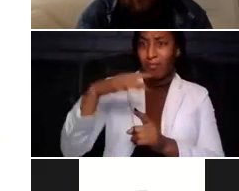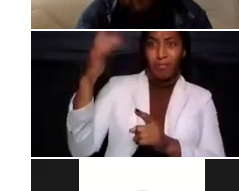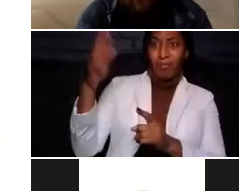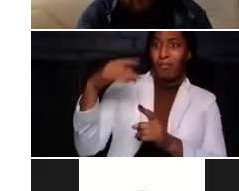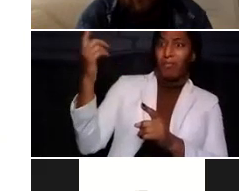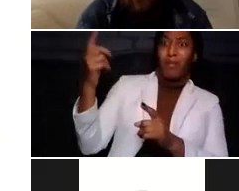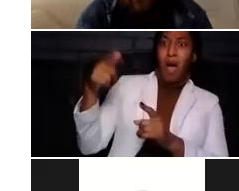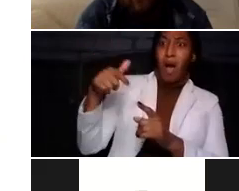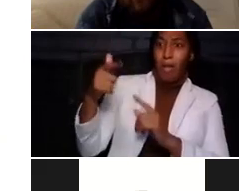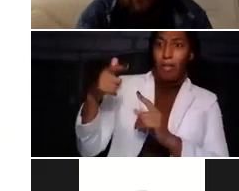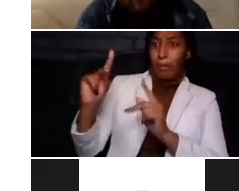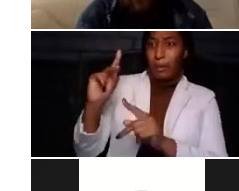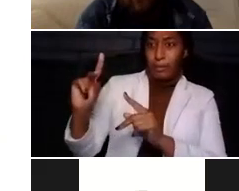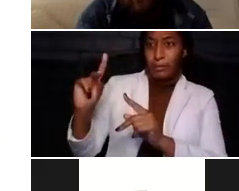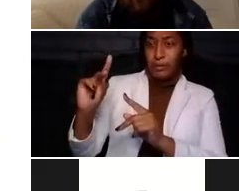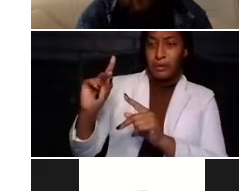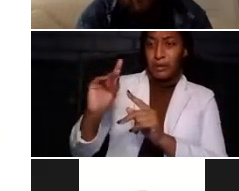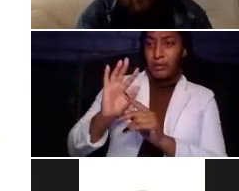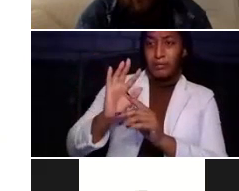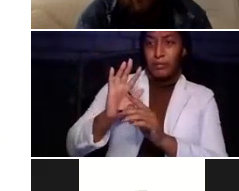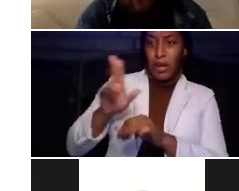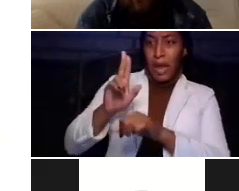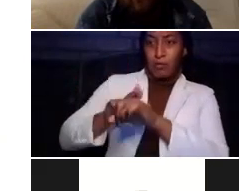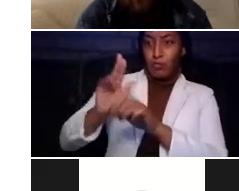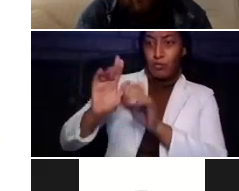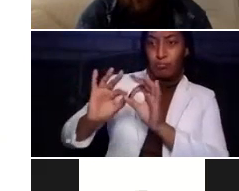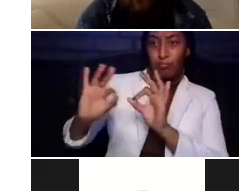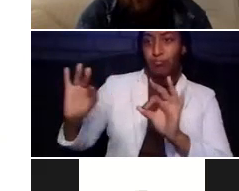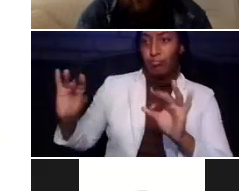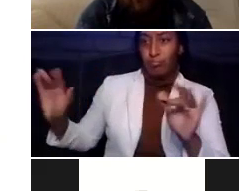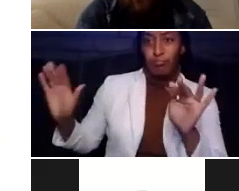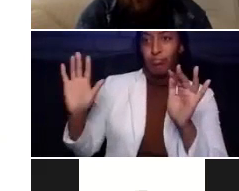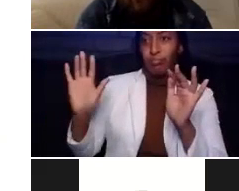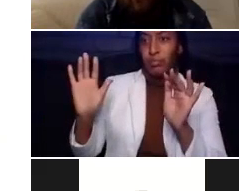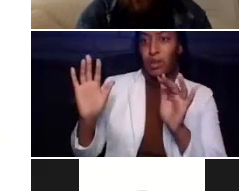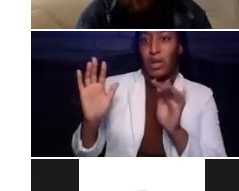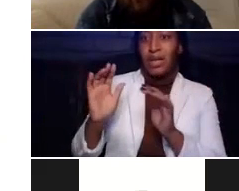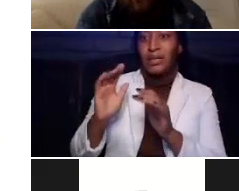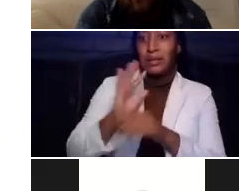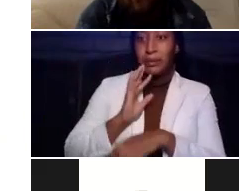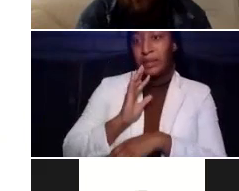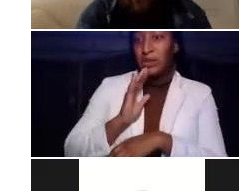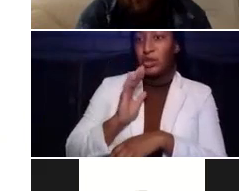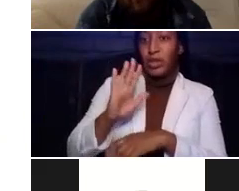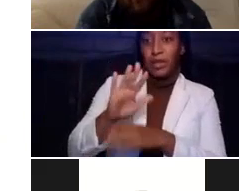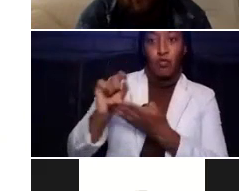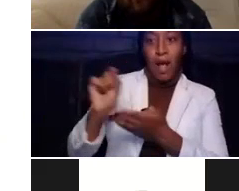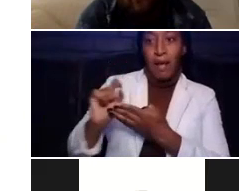to the article and the author who wrote it? Are you using their words more than you using your